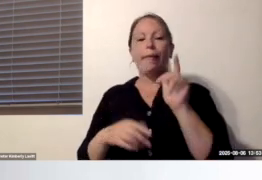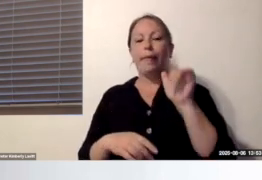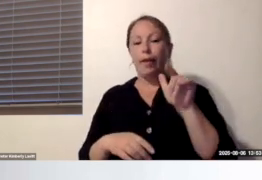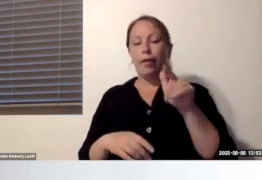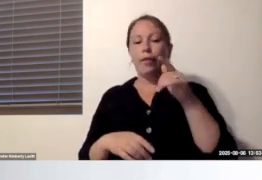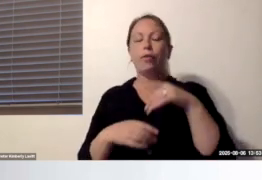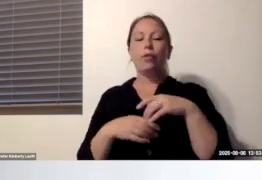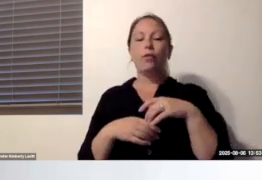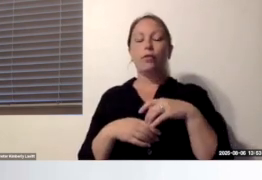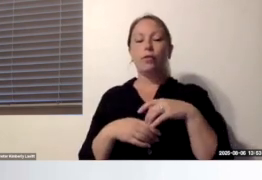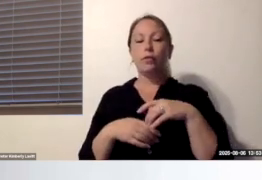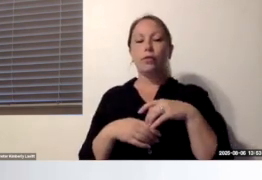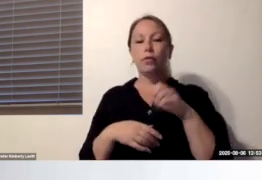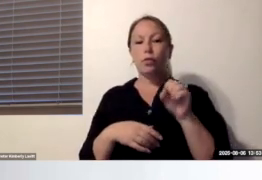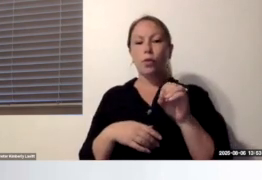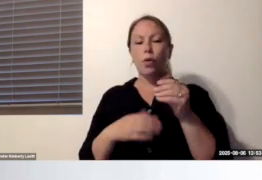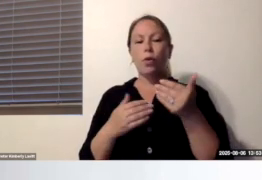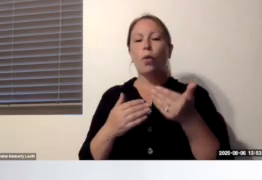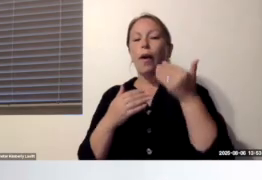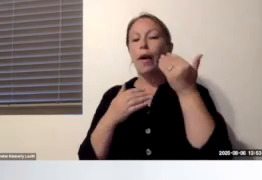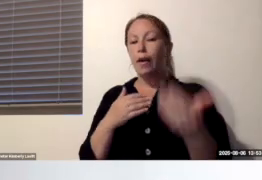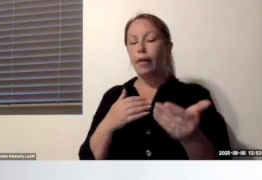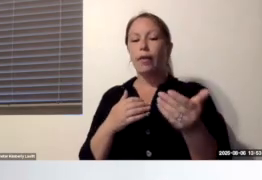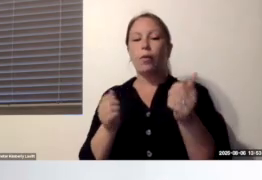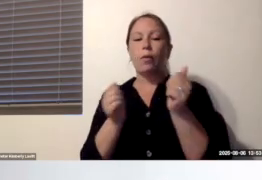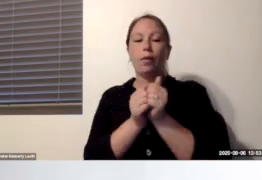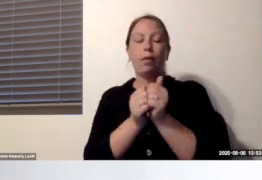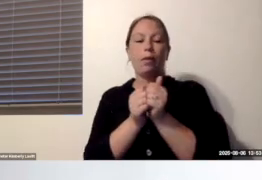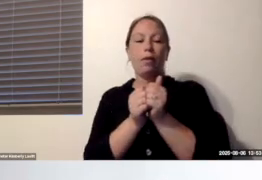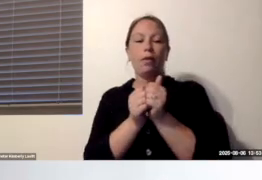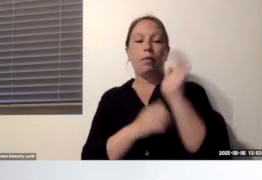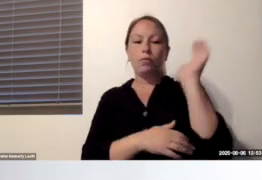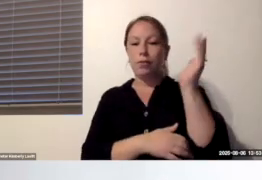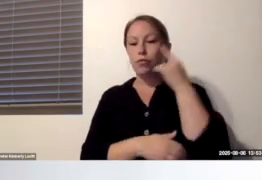So let's move ahead with the presentation for now.